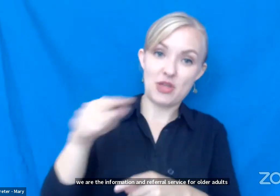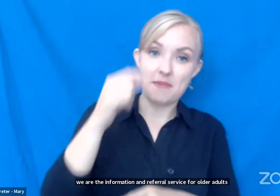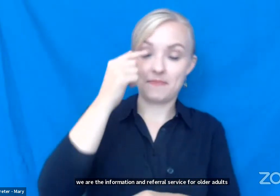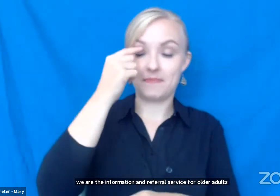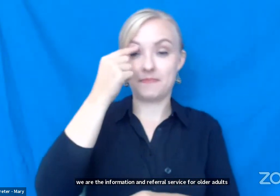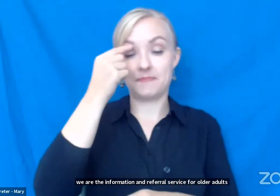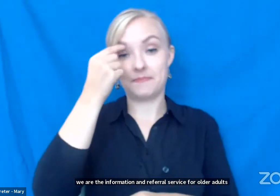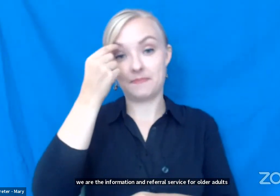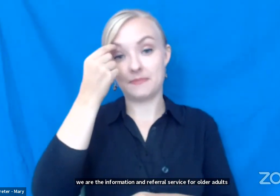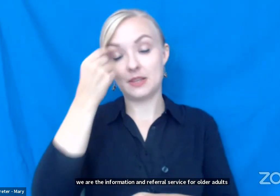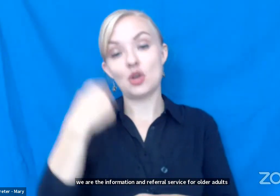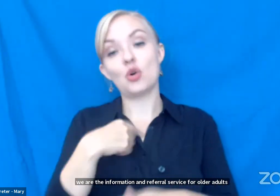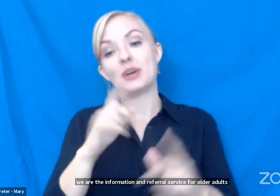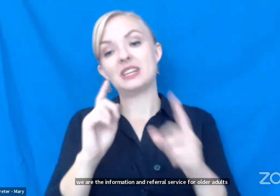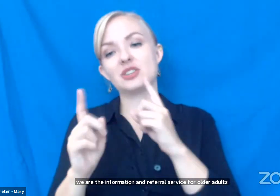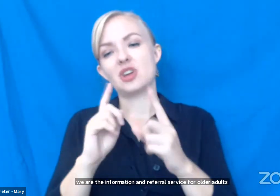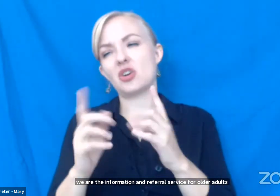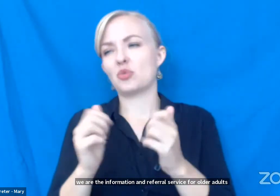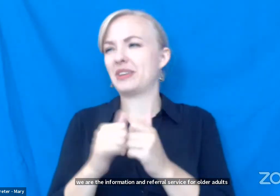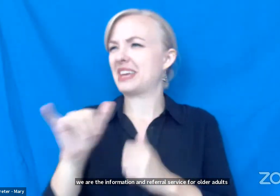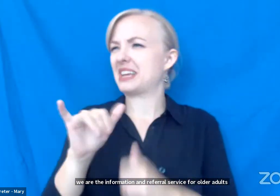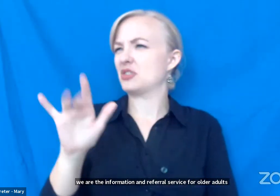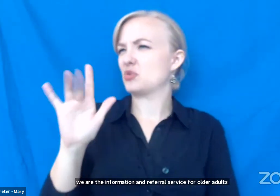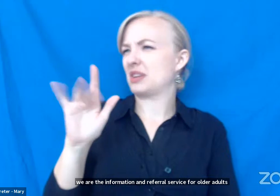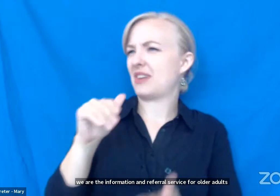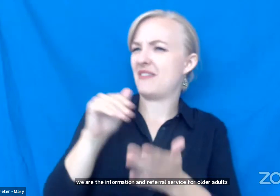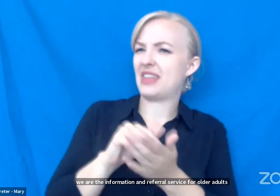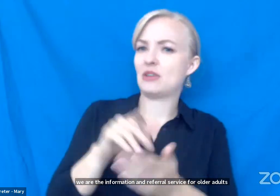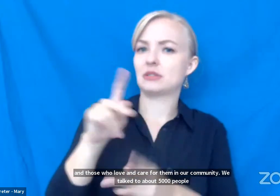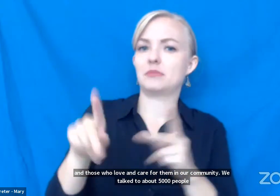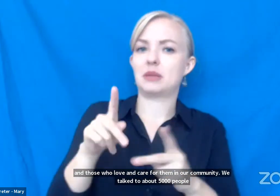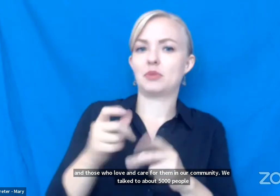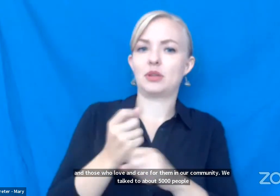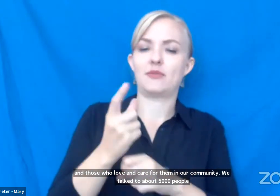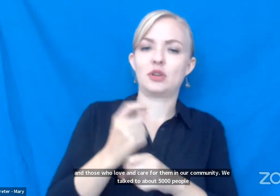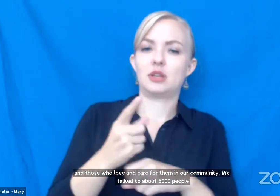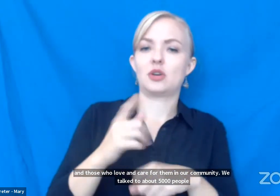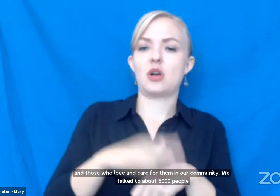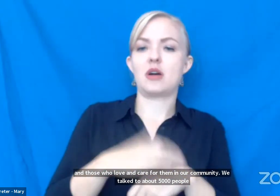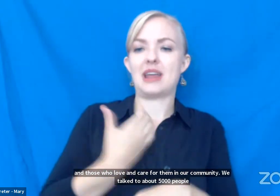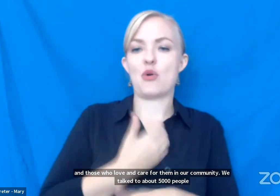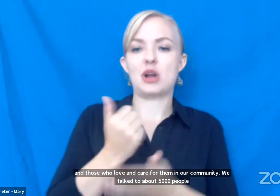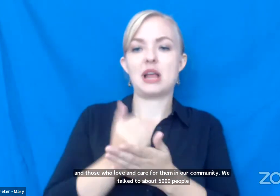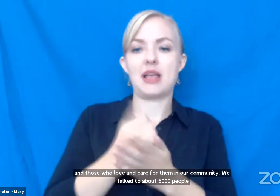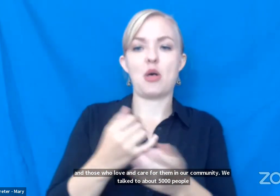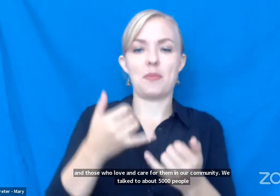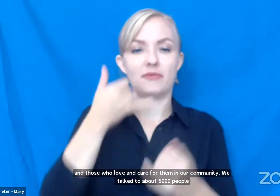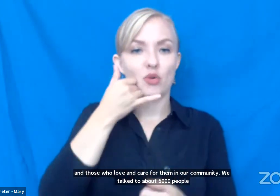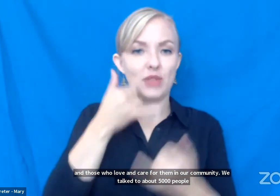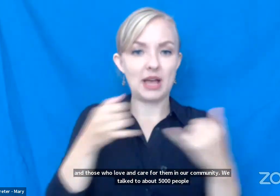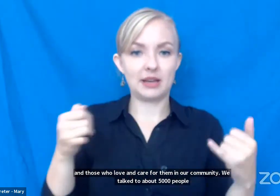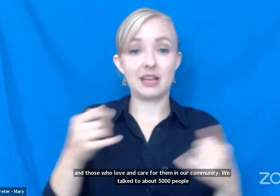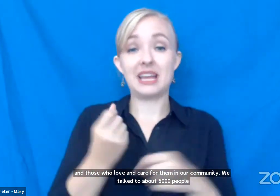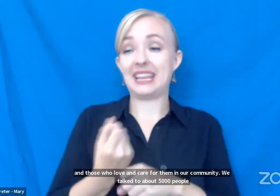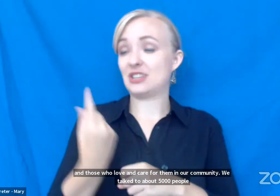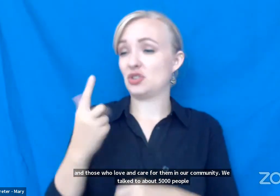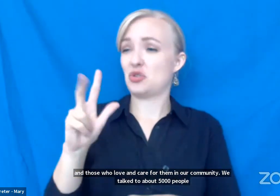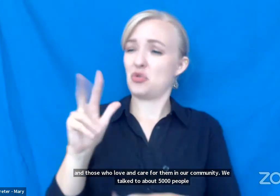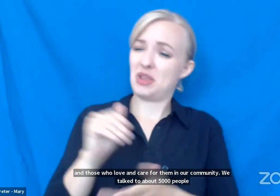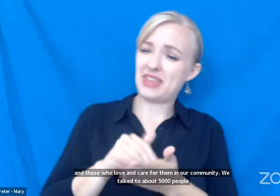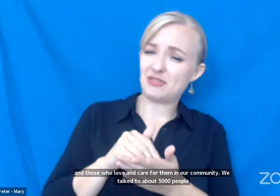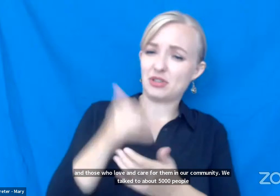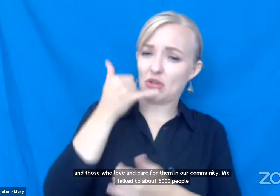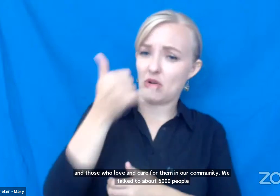We talk to about 25,000 people a year on our helpline, and last year about 3,000 of those were